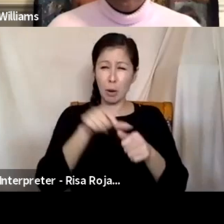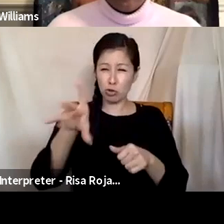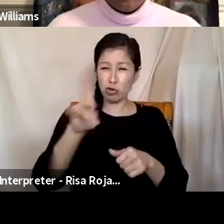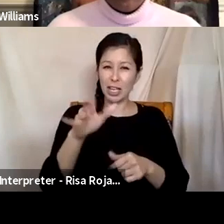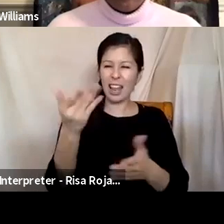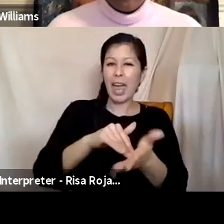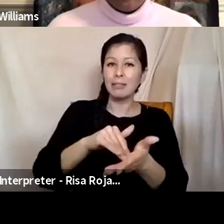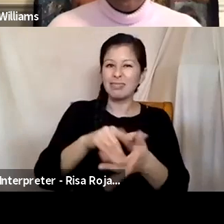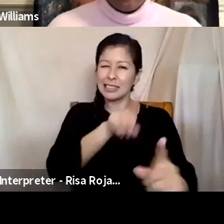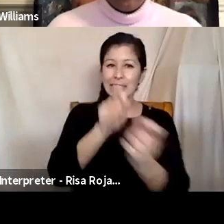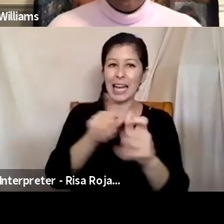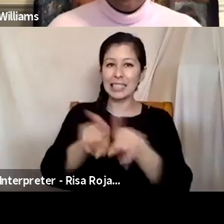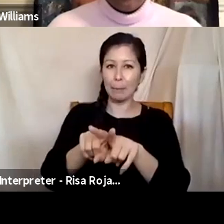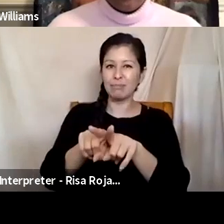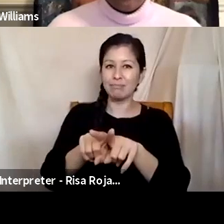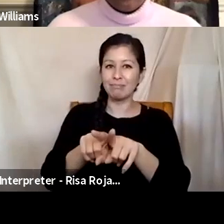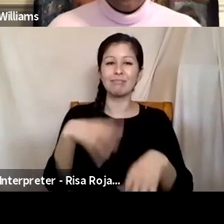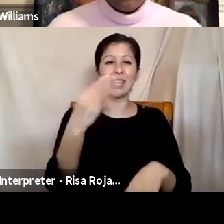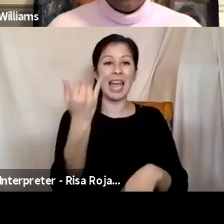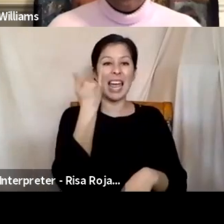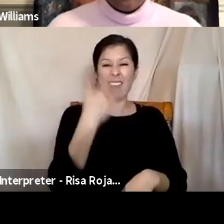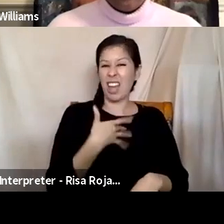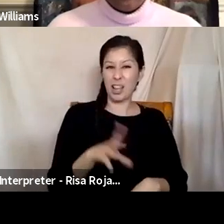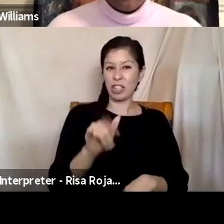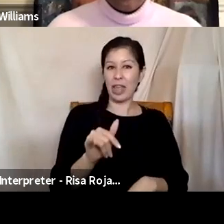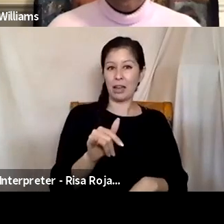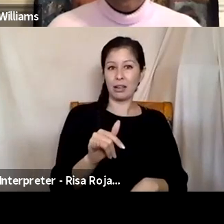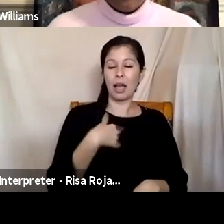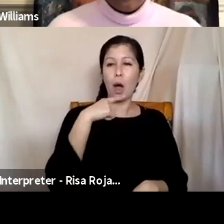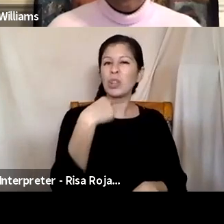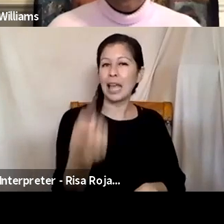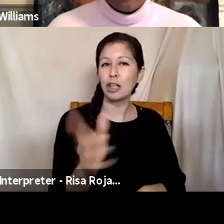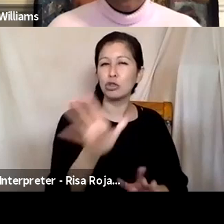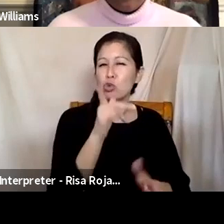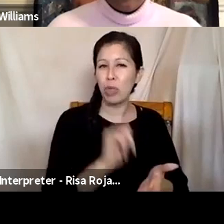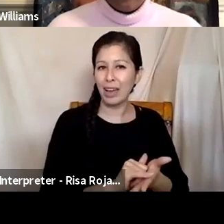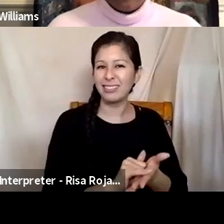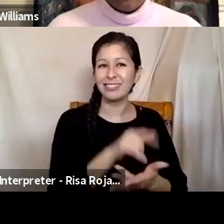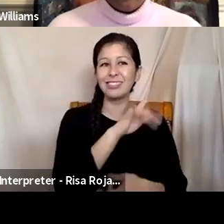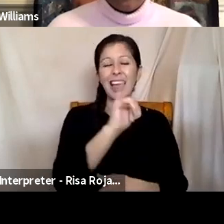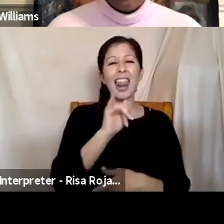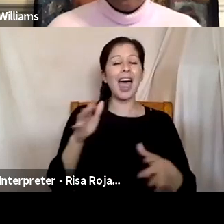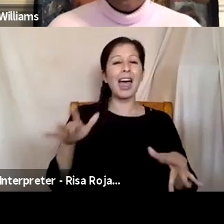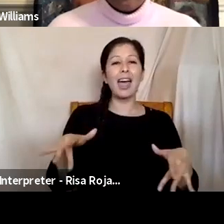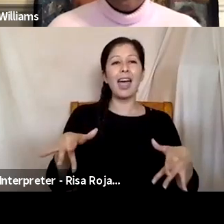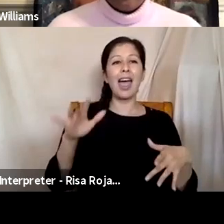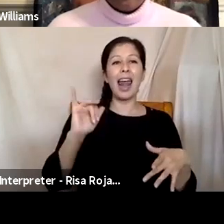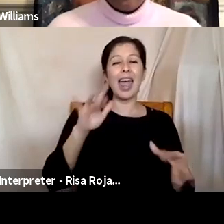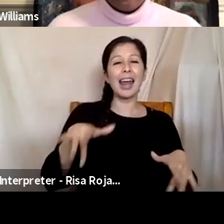did? Do that again. Yeah. And if I didn't like what you did, I would tell you. So it's like a casual confidence to